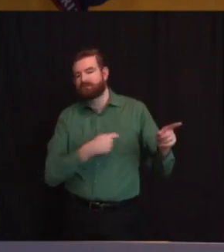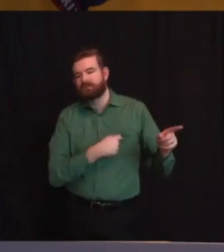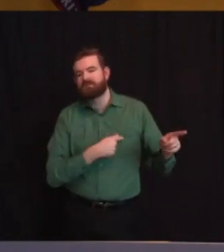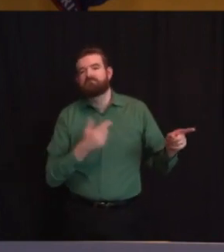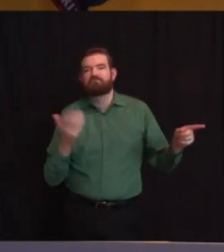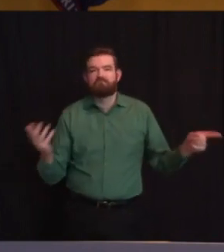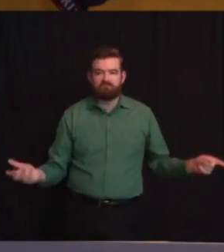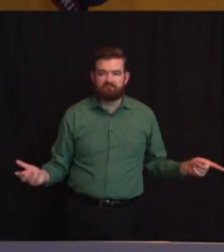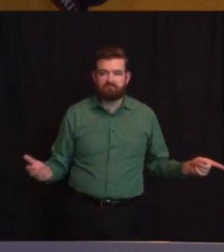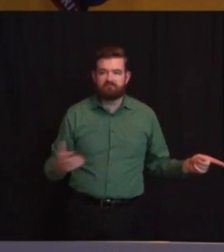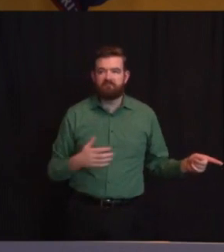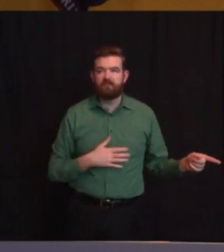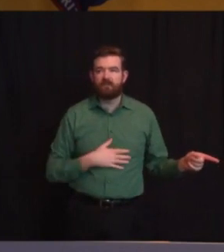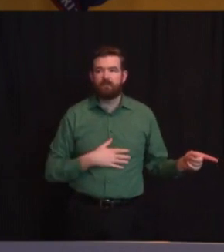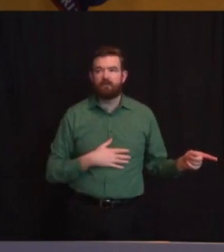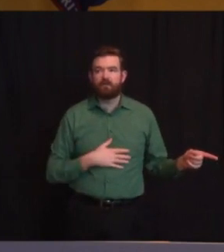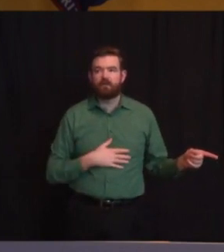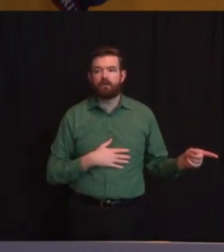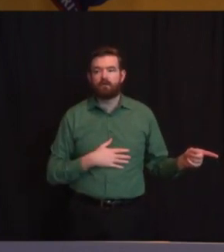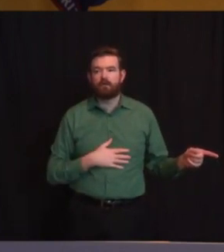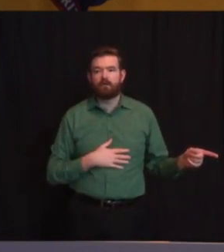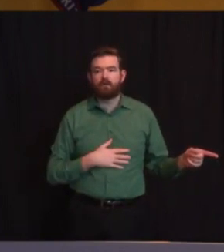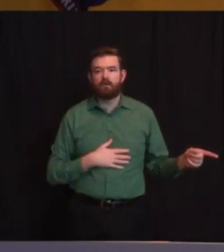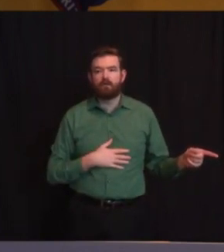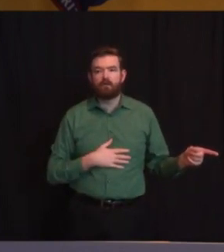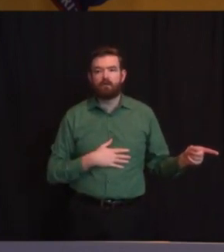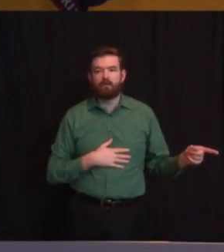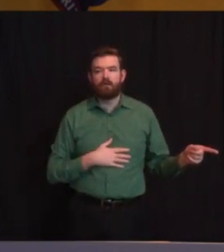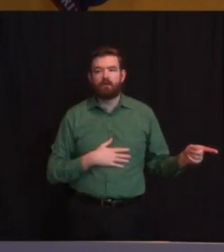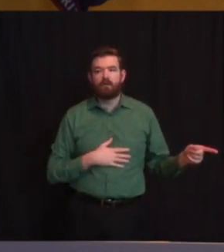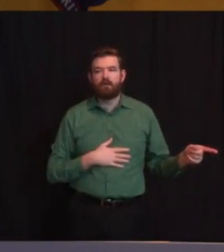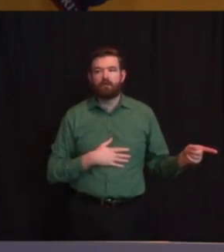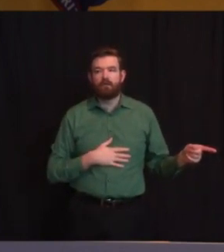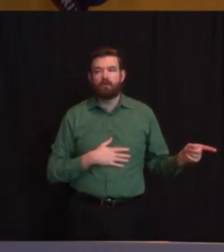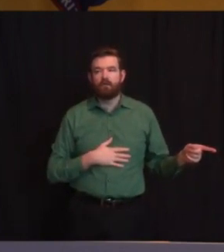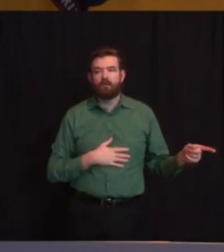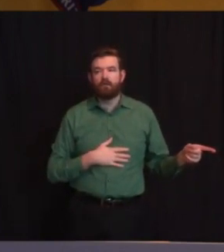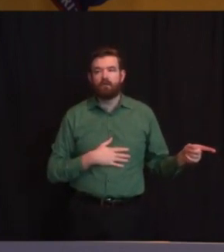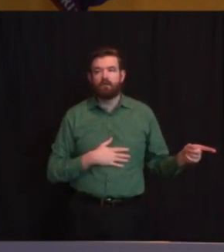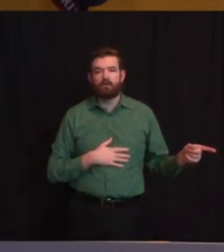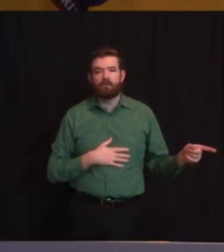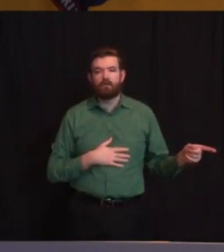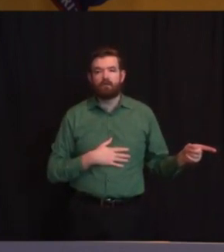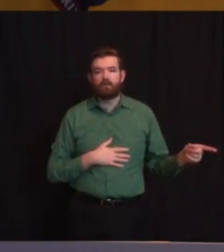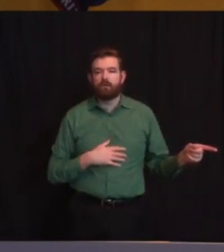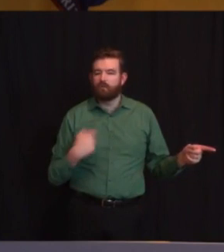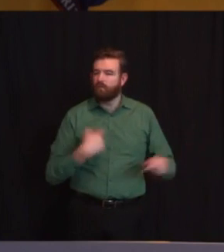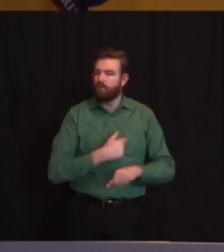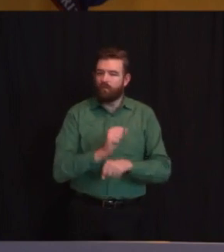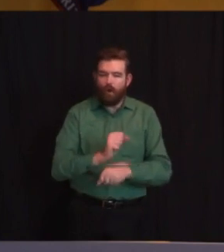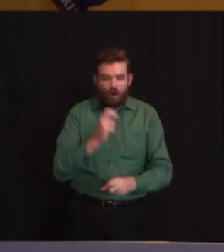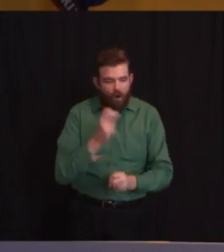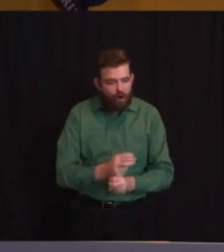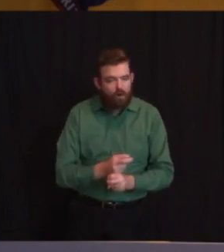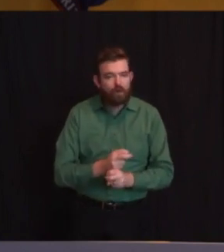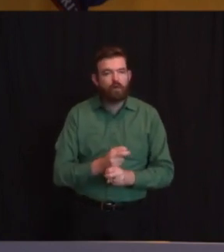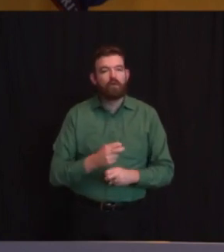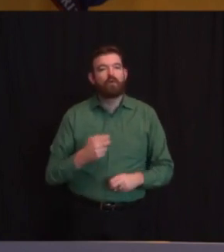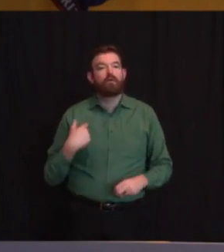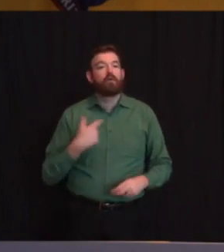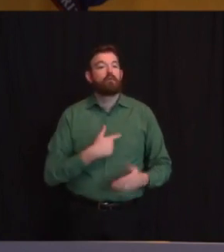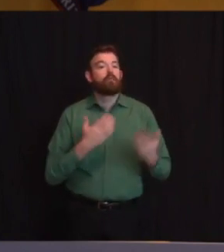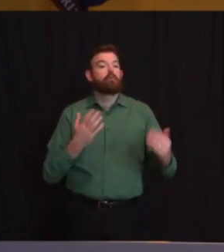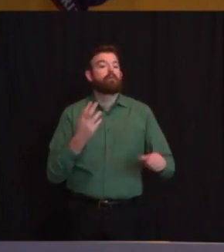concern. We're working as hard as we can, and we're going to be looking at student nurses